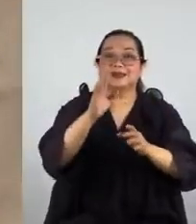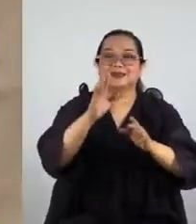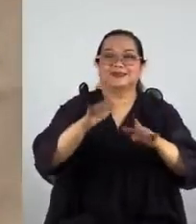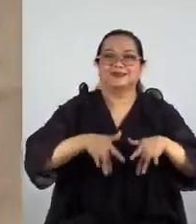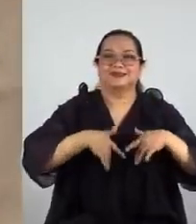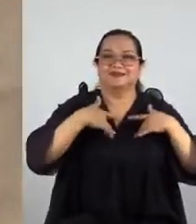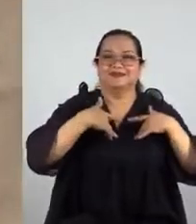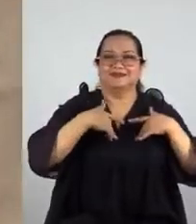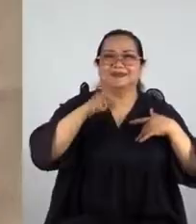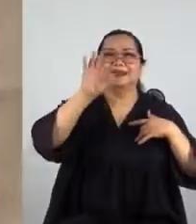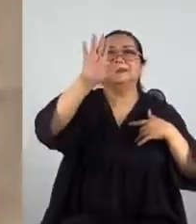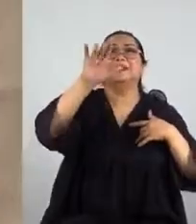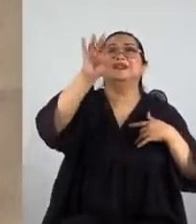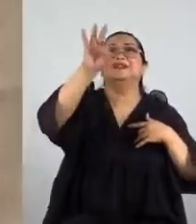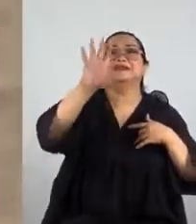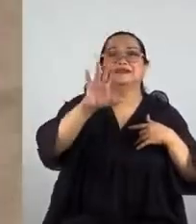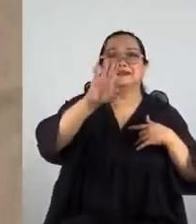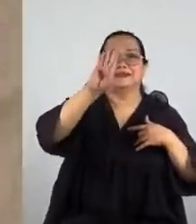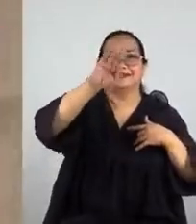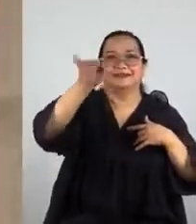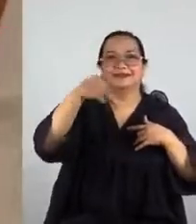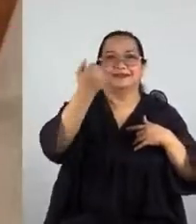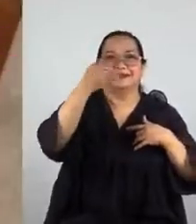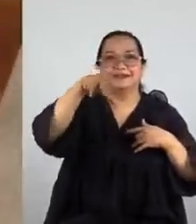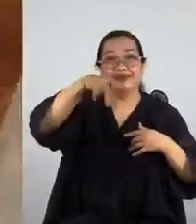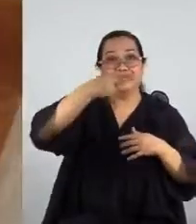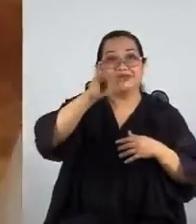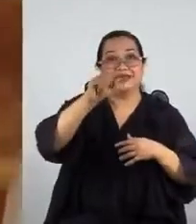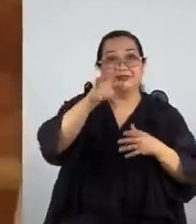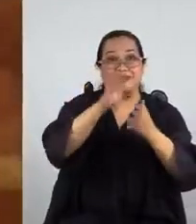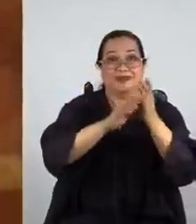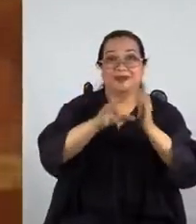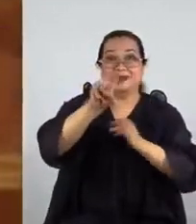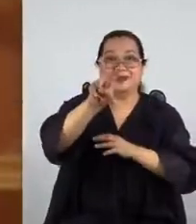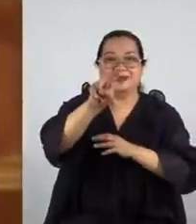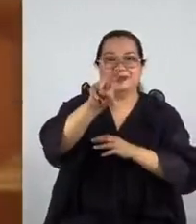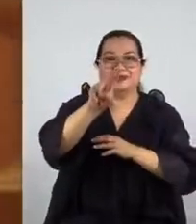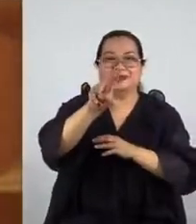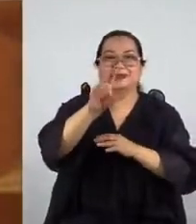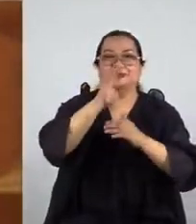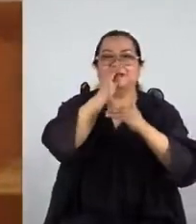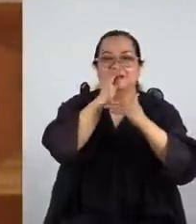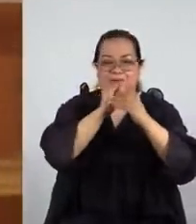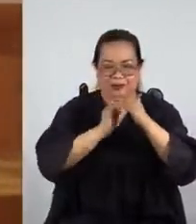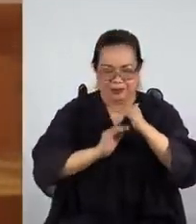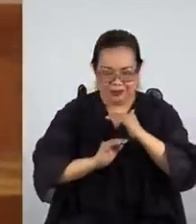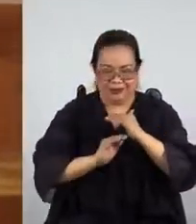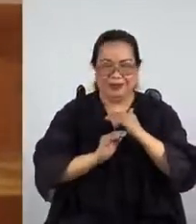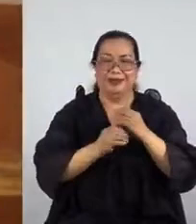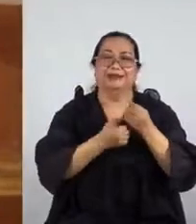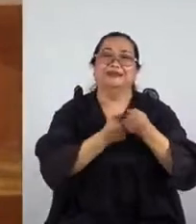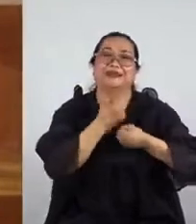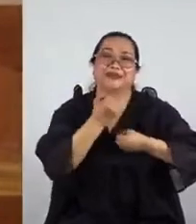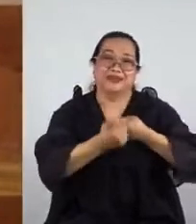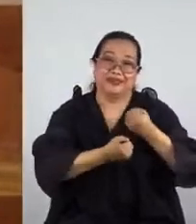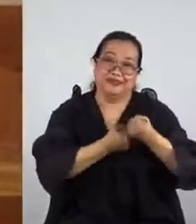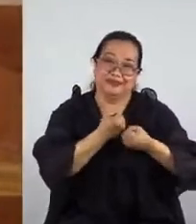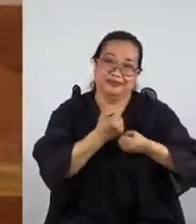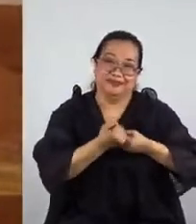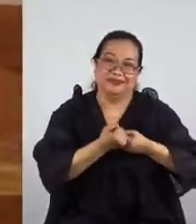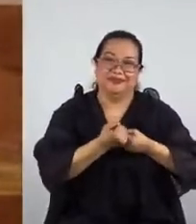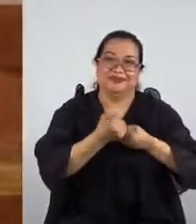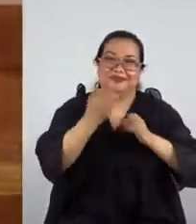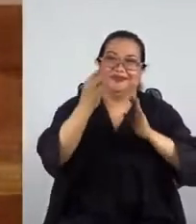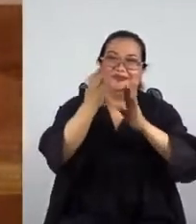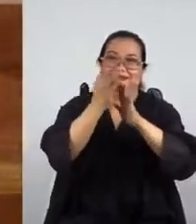Pastor BJ preached on Philippians chapter 2. Humiliation and suffering